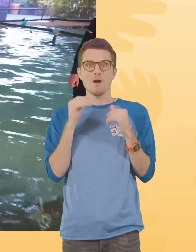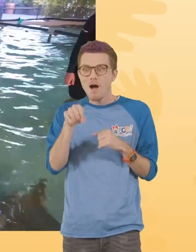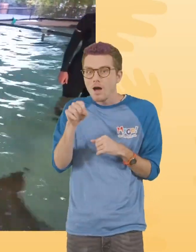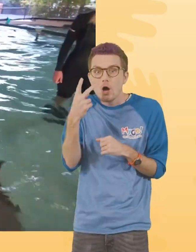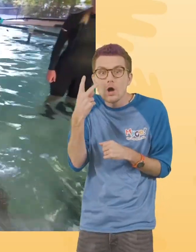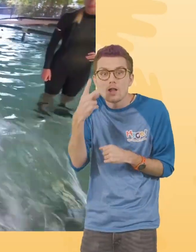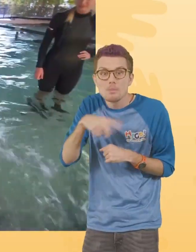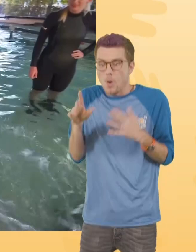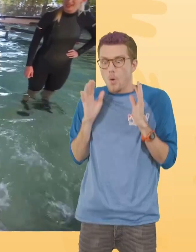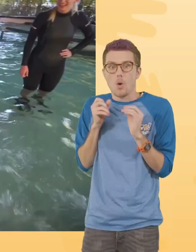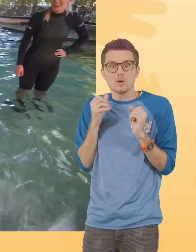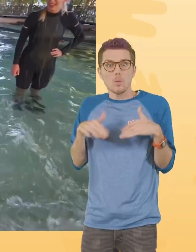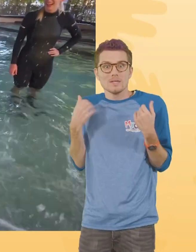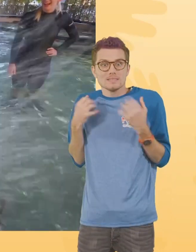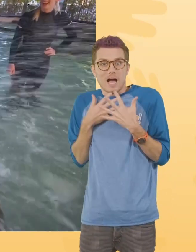Hello.